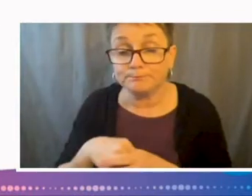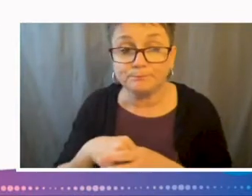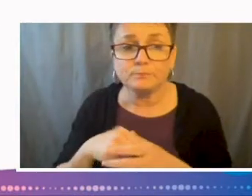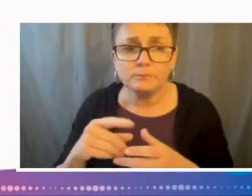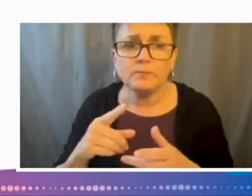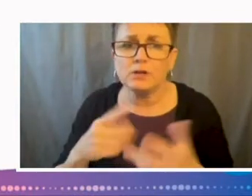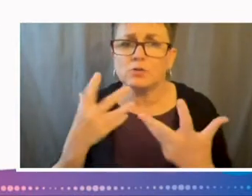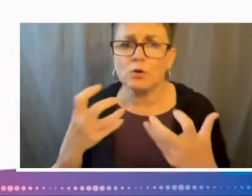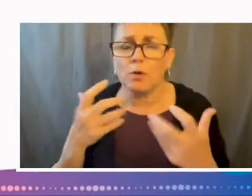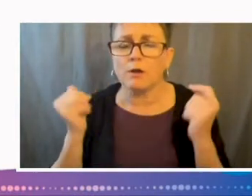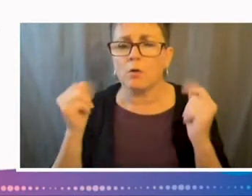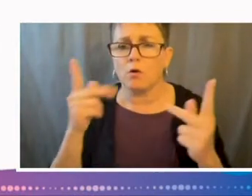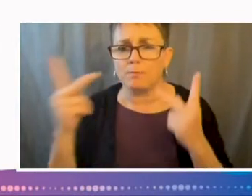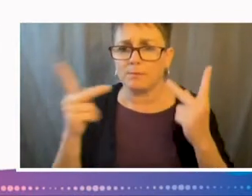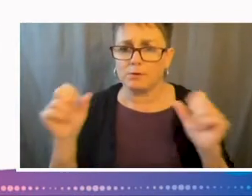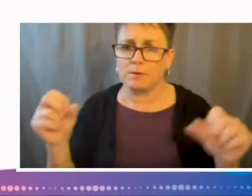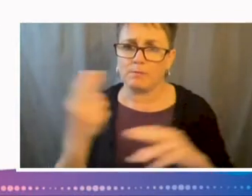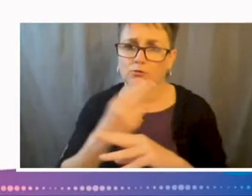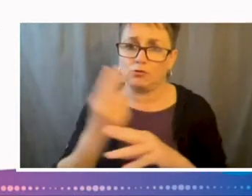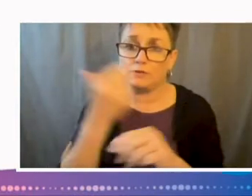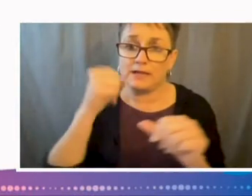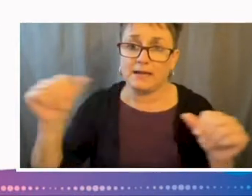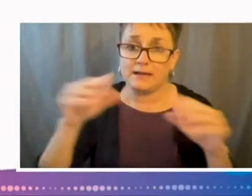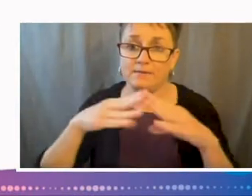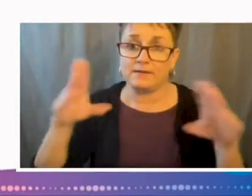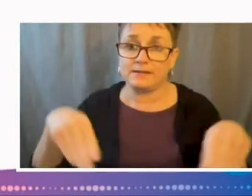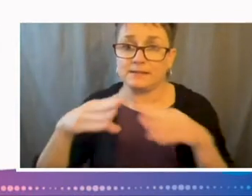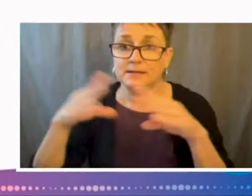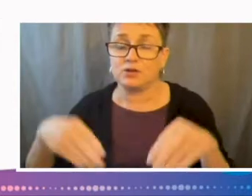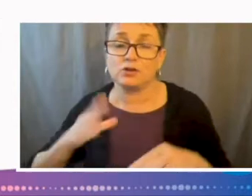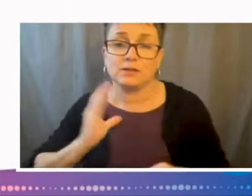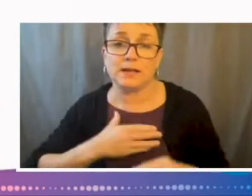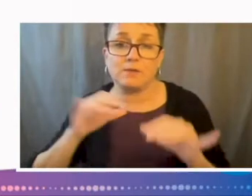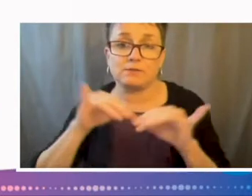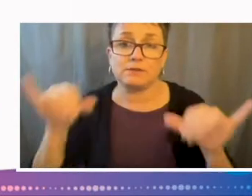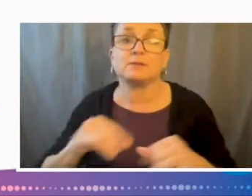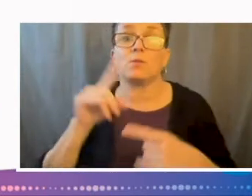can use any of our stations and our system when they need to show up to it.